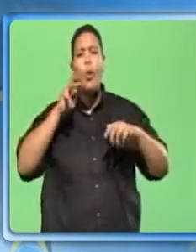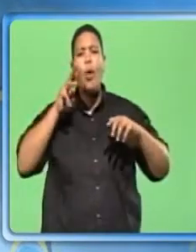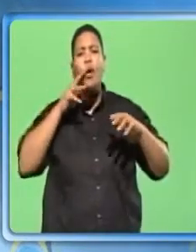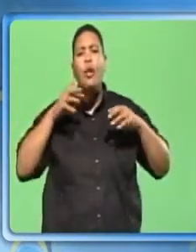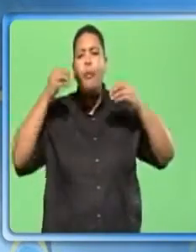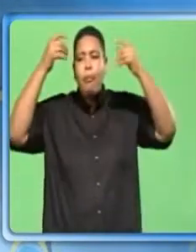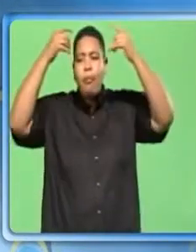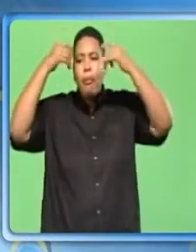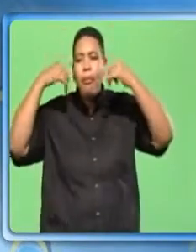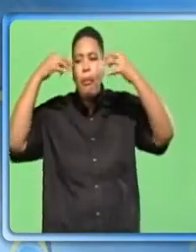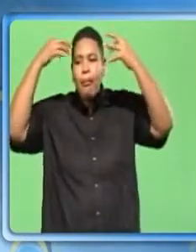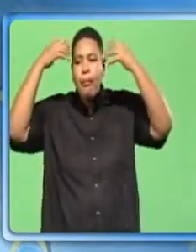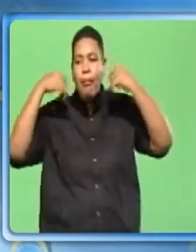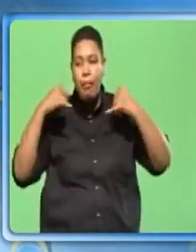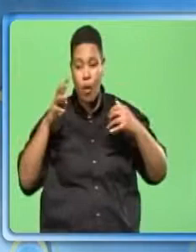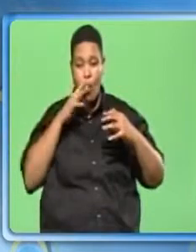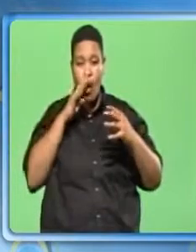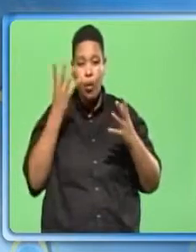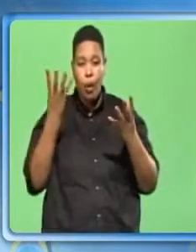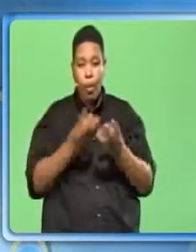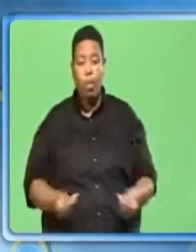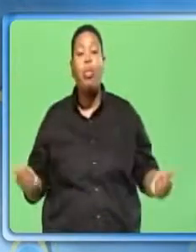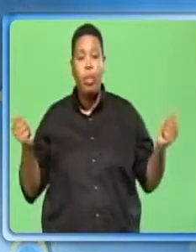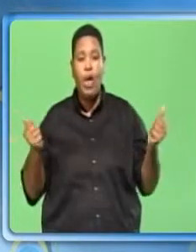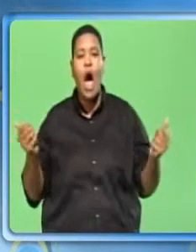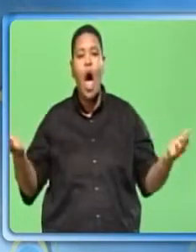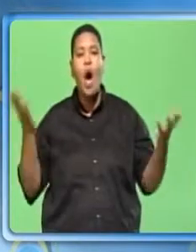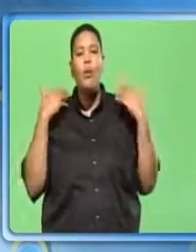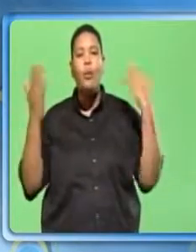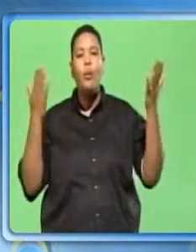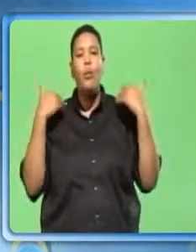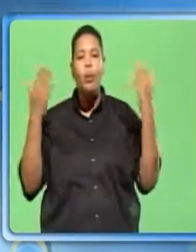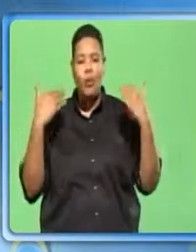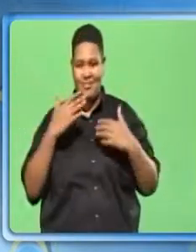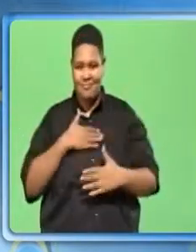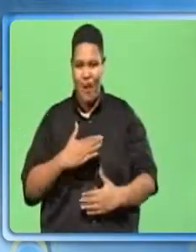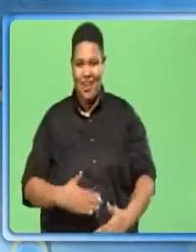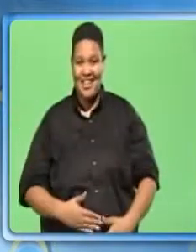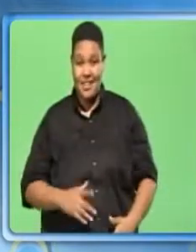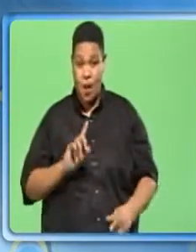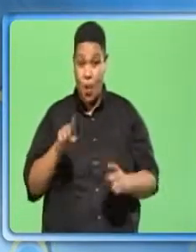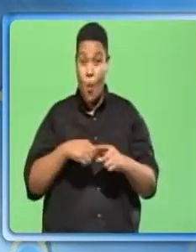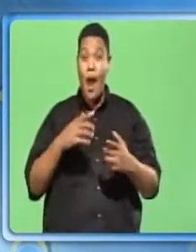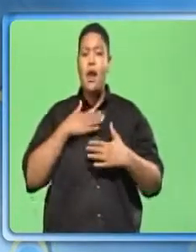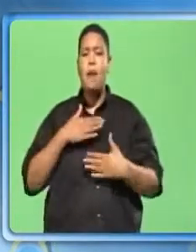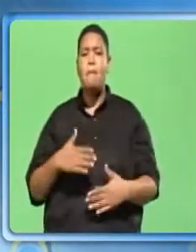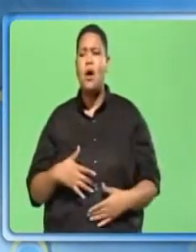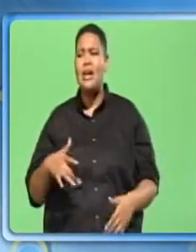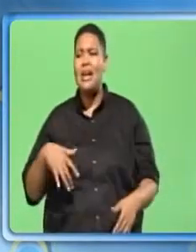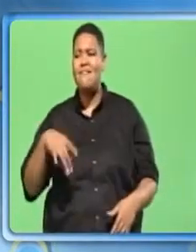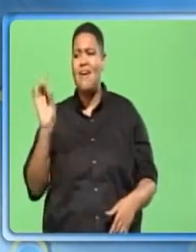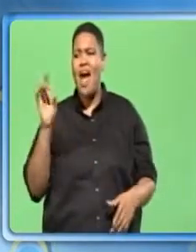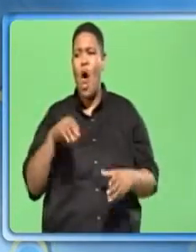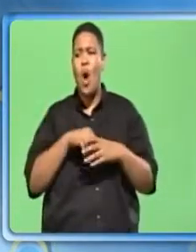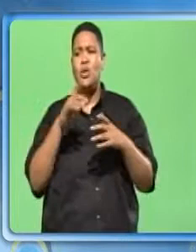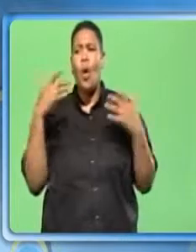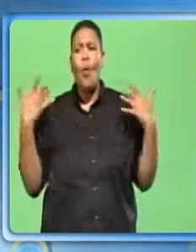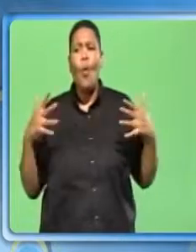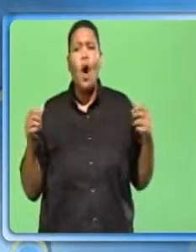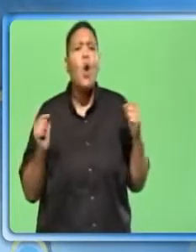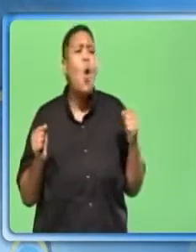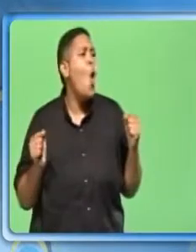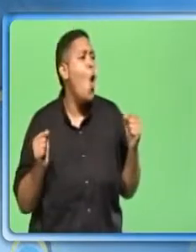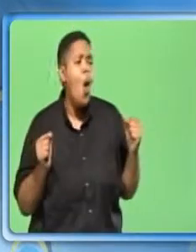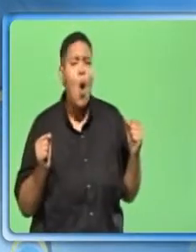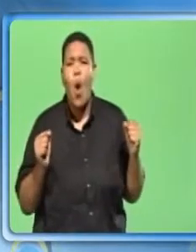off. The water evaporates and cools the body. When the body detects that the external surroundings are too